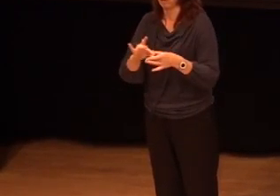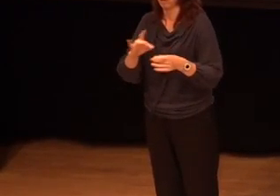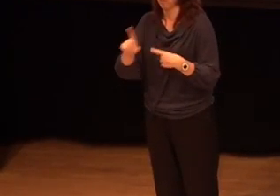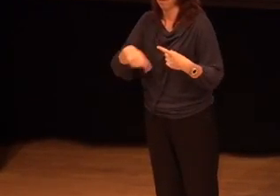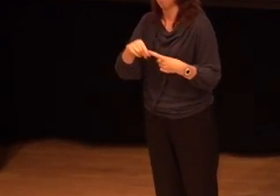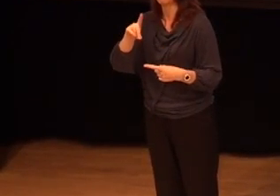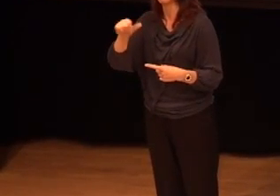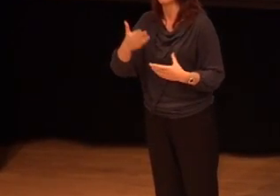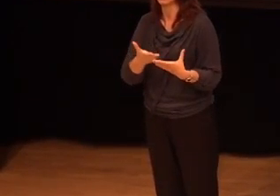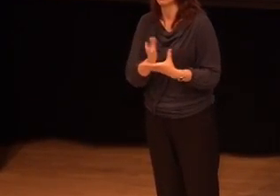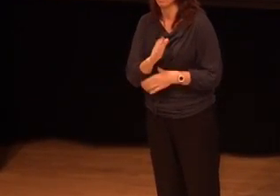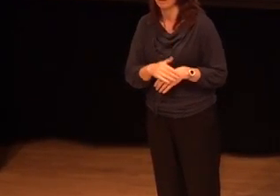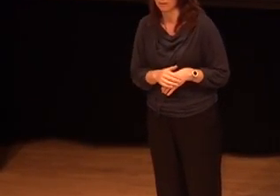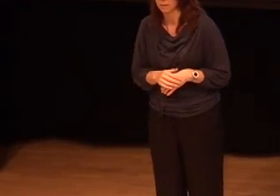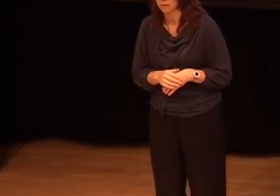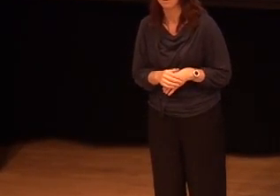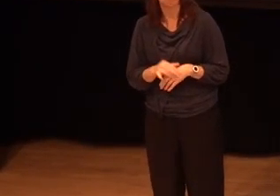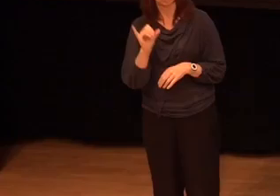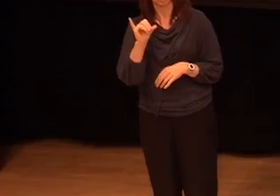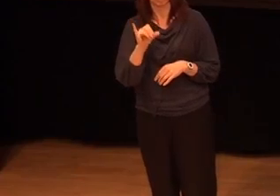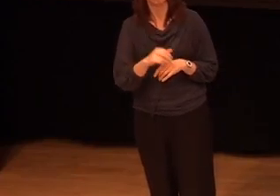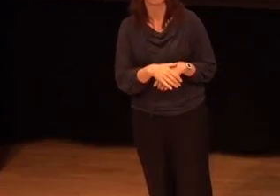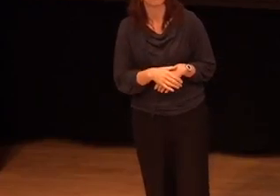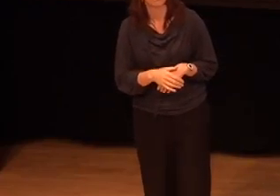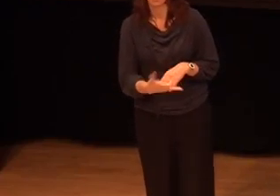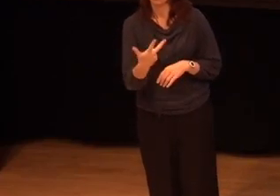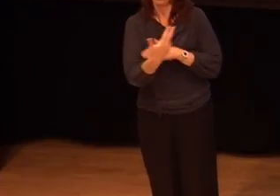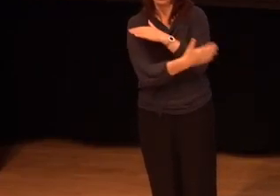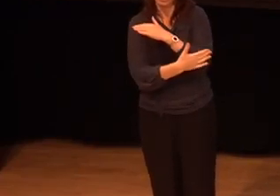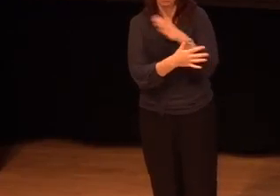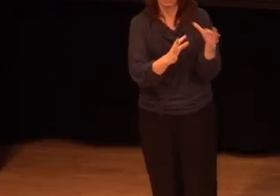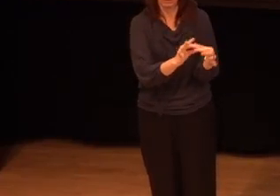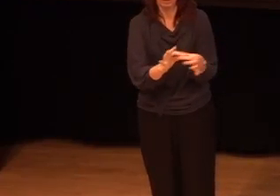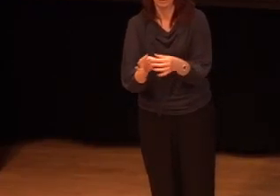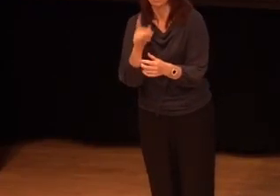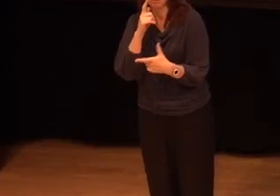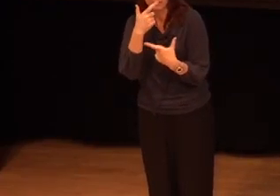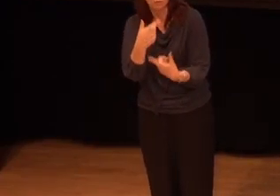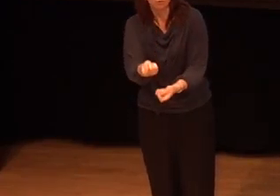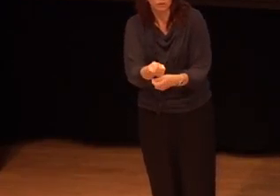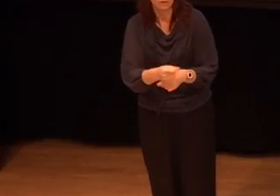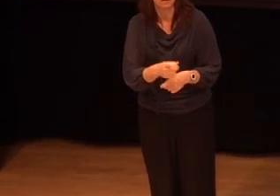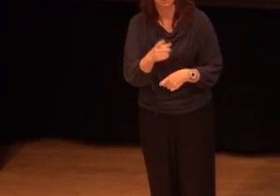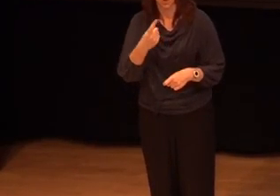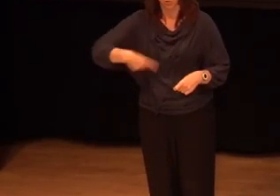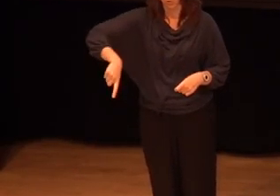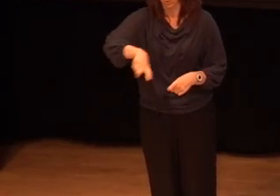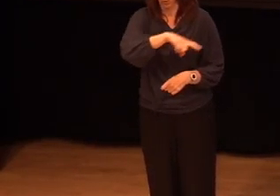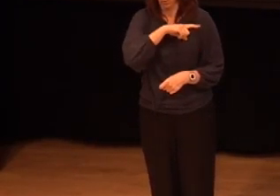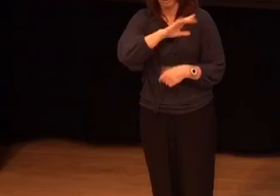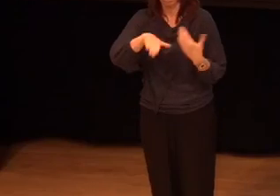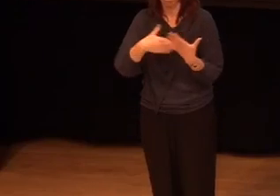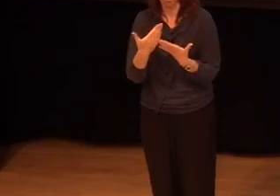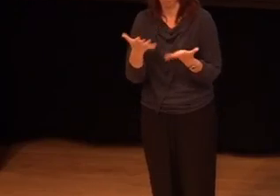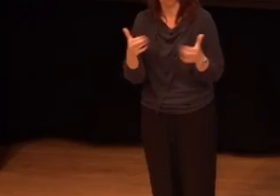well, weaving together the three nations is an interesting one, because I think we all have different relationships to the way